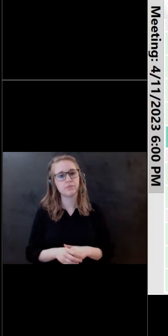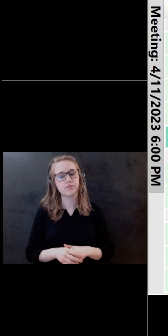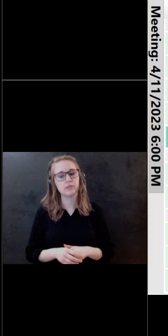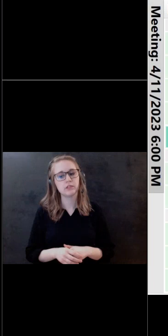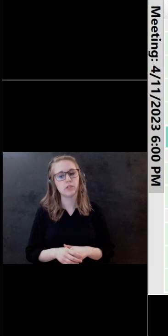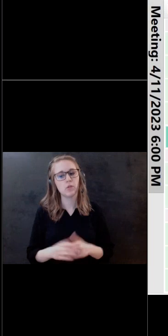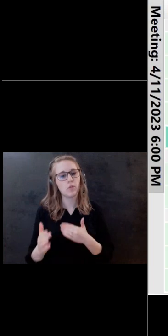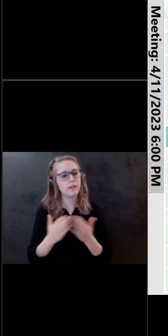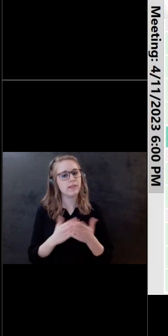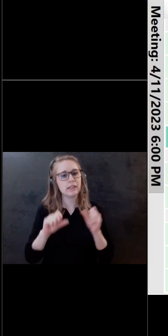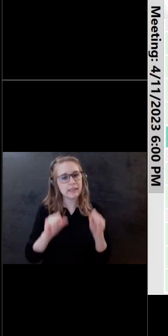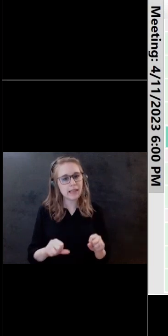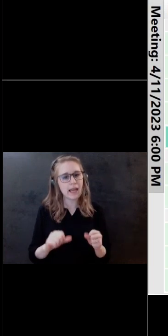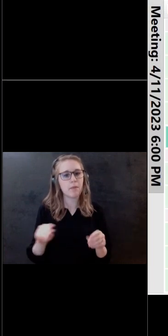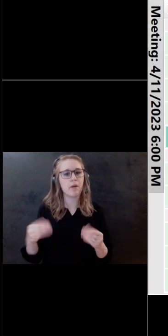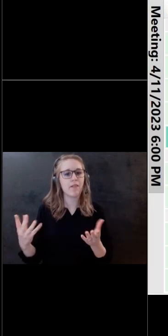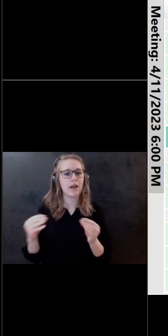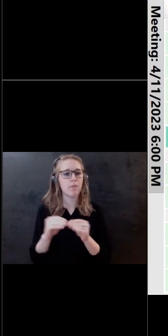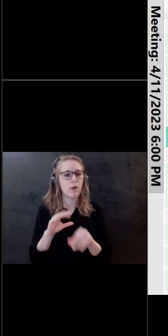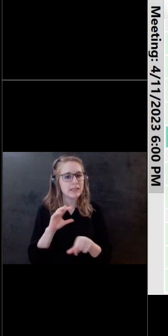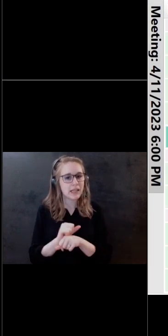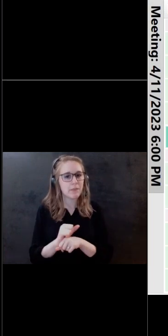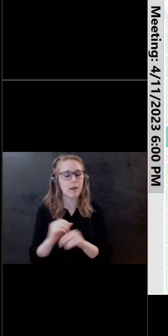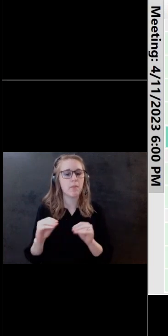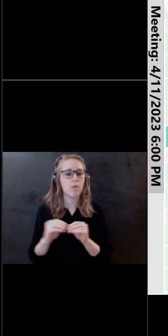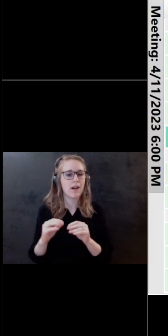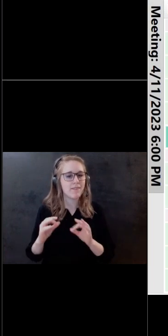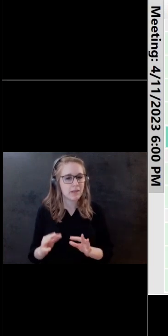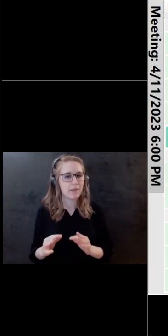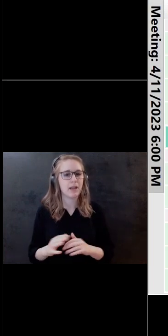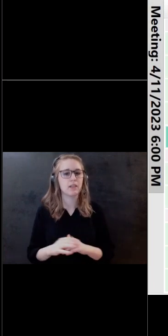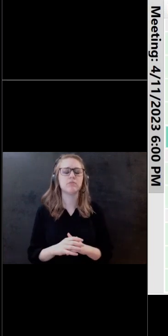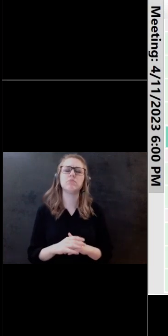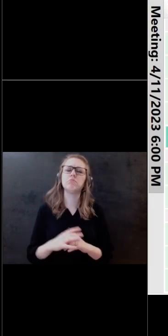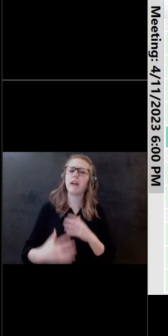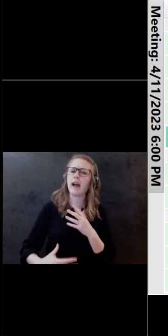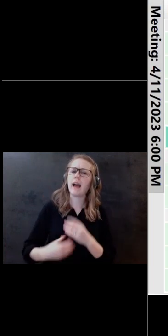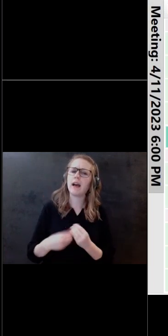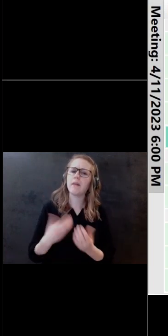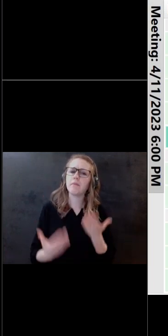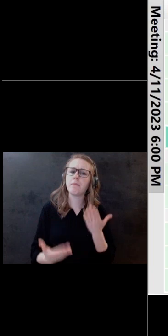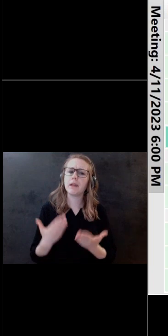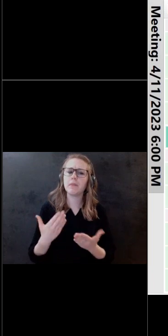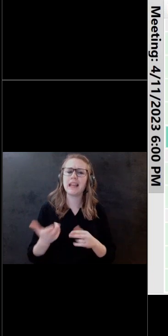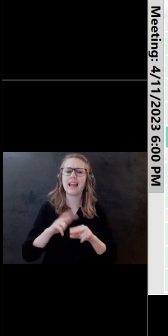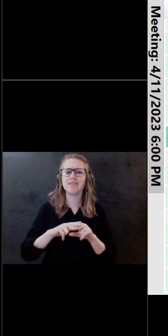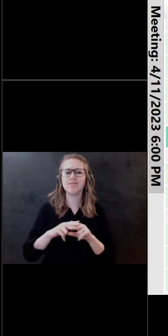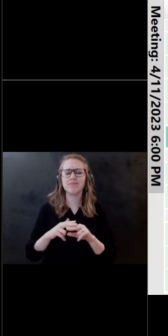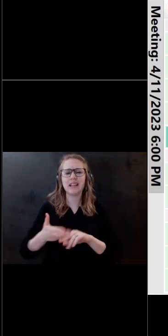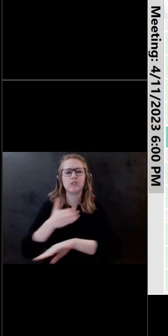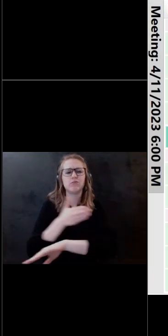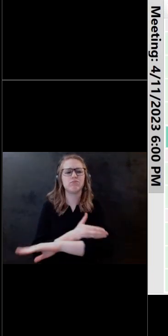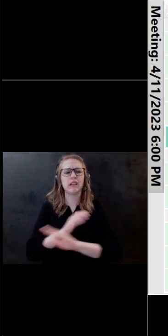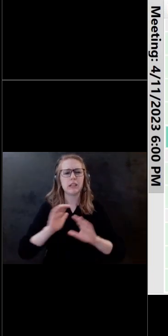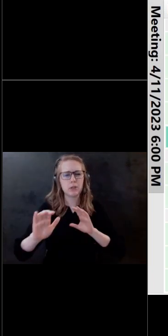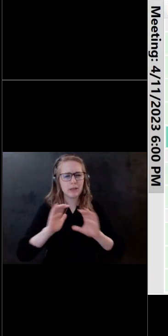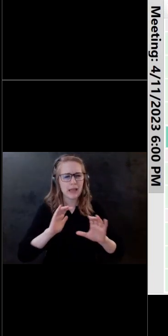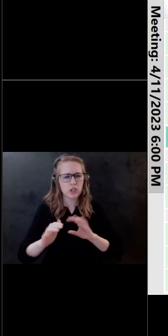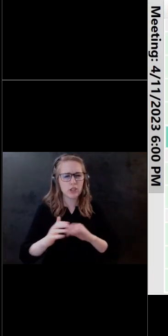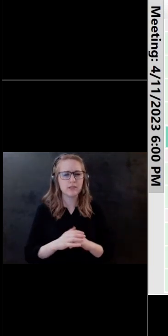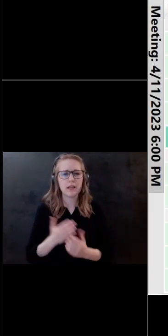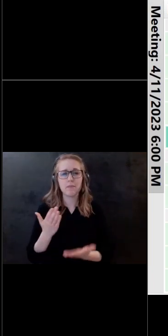more assignments and get more of their feedback. The only thing I would add would be perhaps if we could enhance our communication with them, perhaps if they